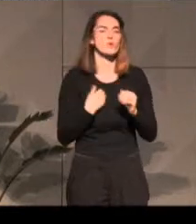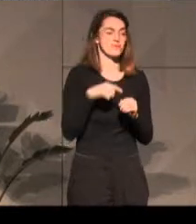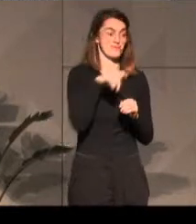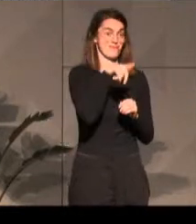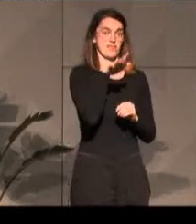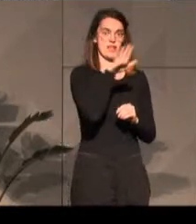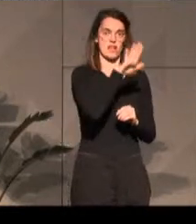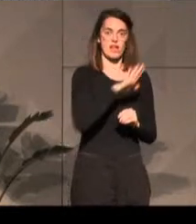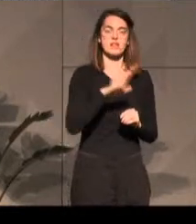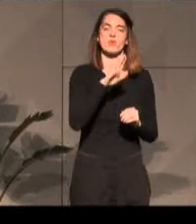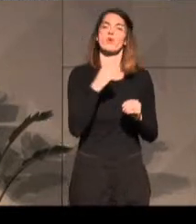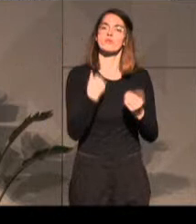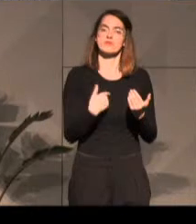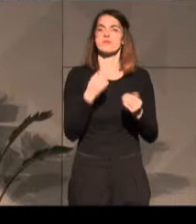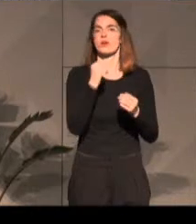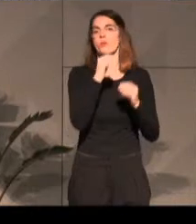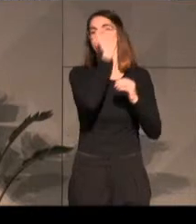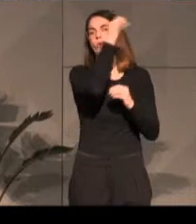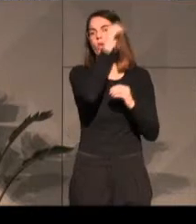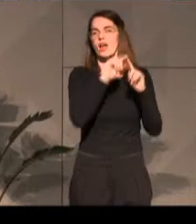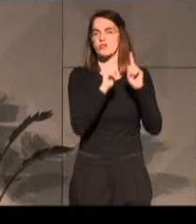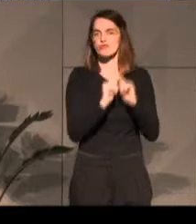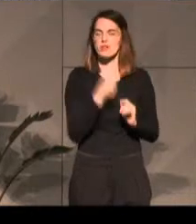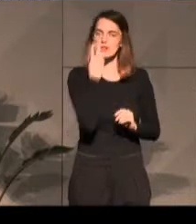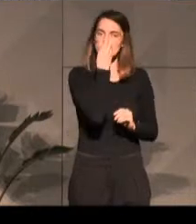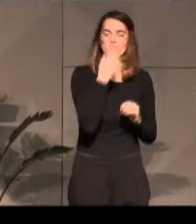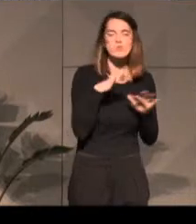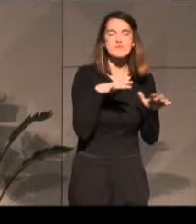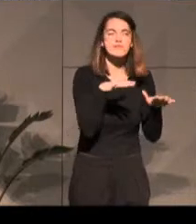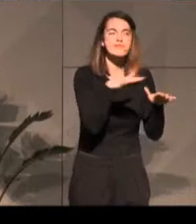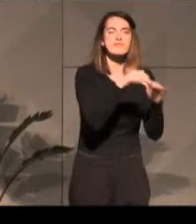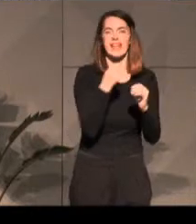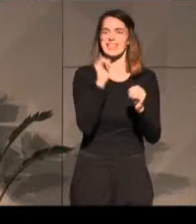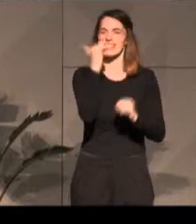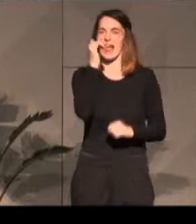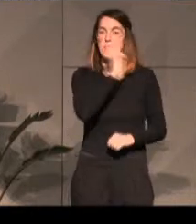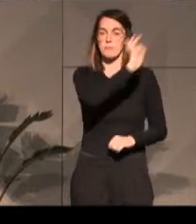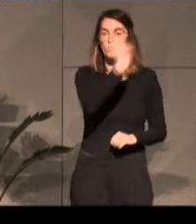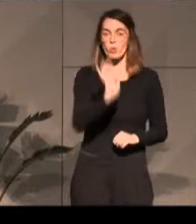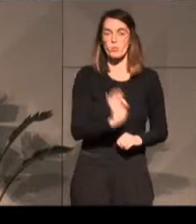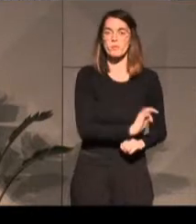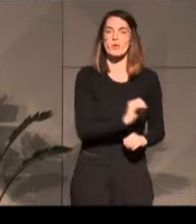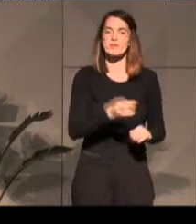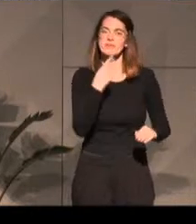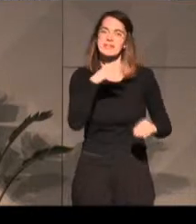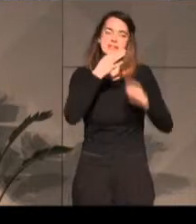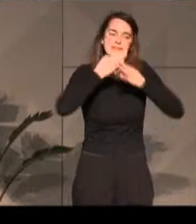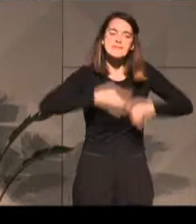for an ice flow, and we were looking here. The yellow dots